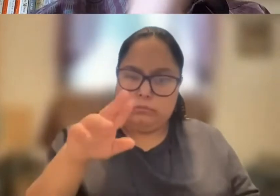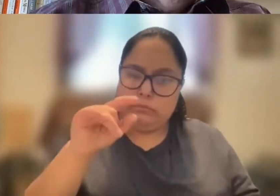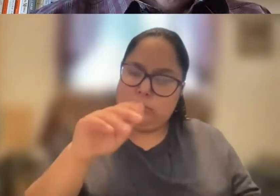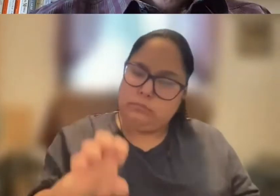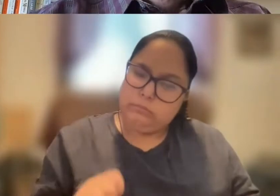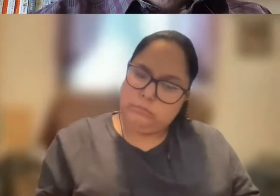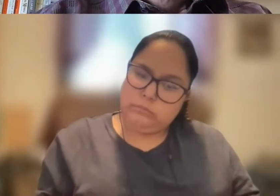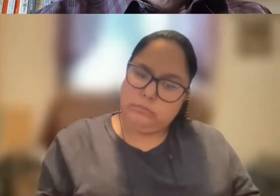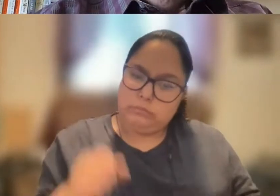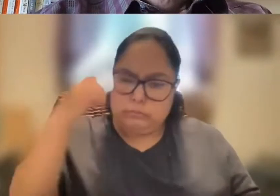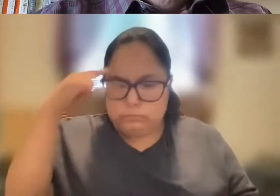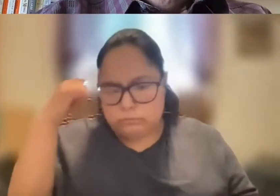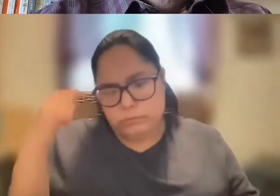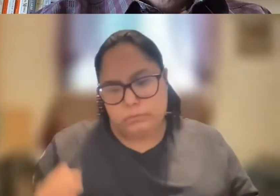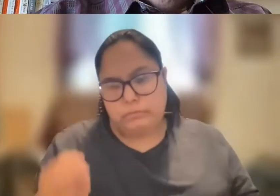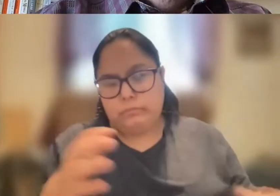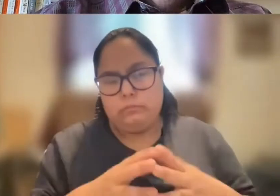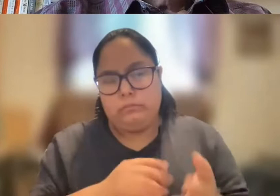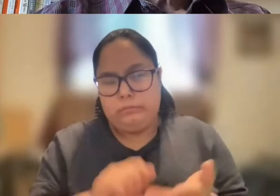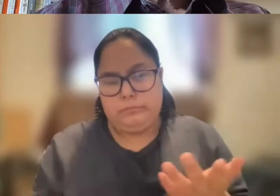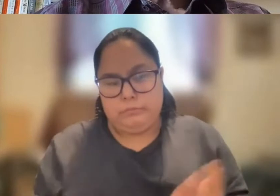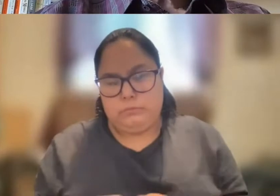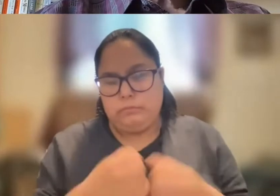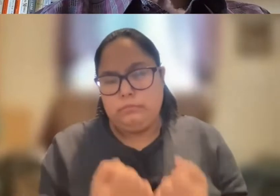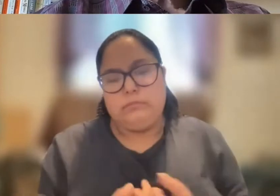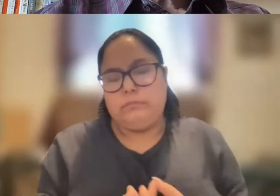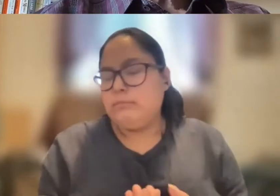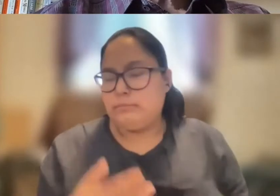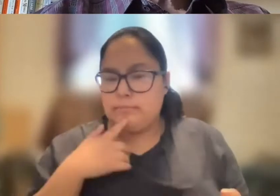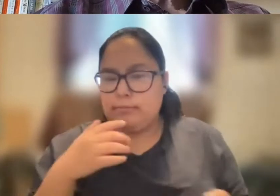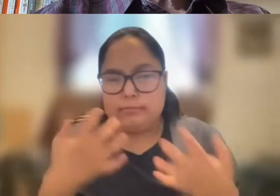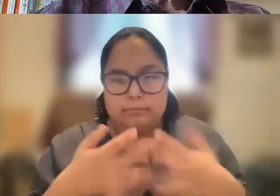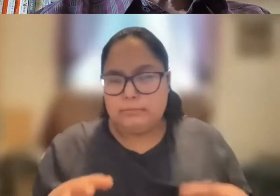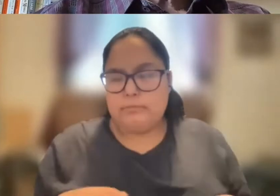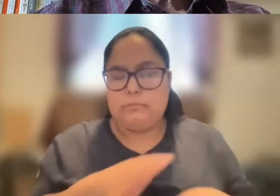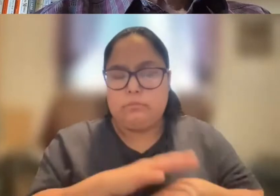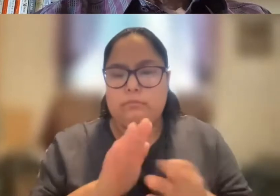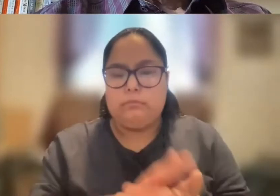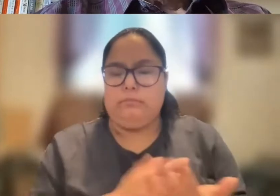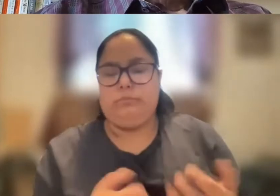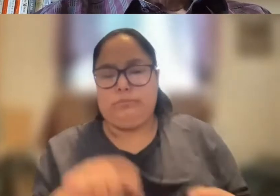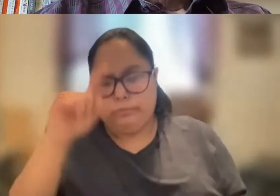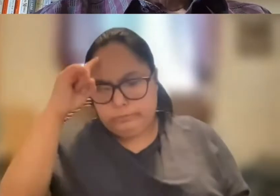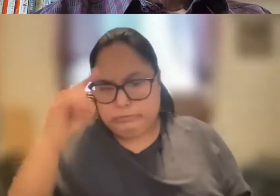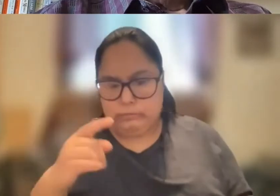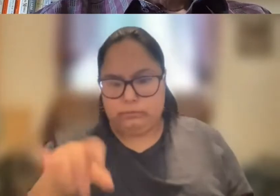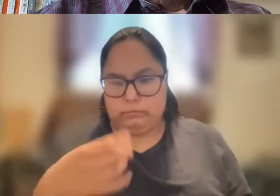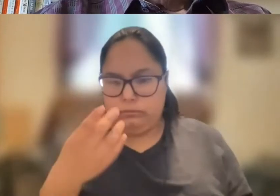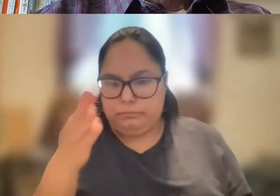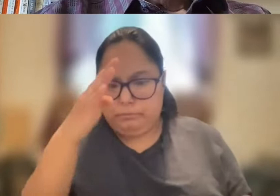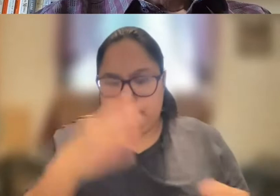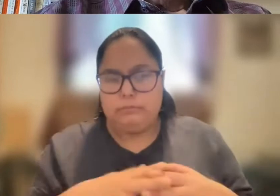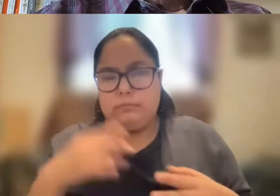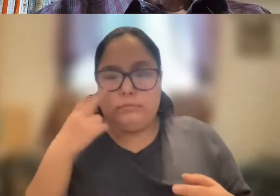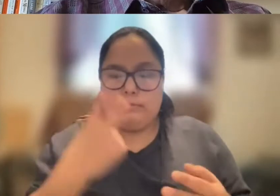and I broke right down. I couldn't finish the paperwork. So I started to see someone